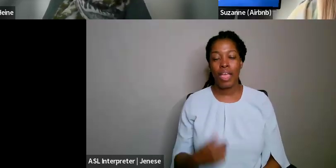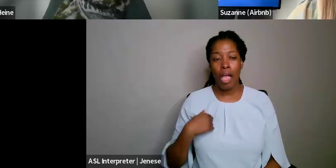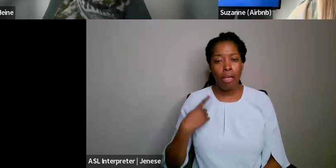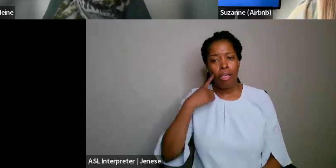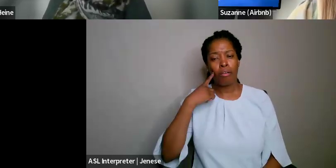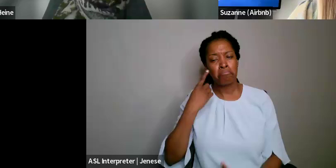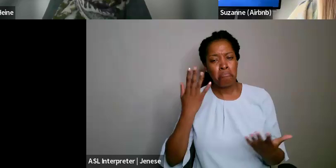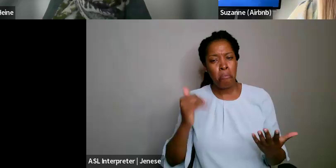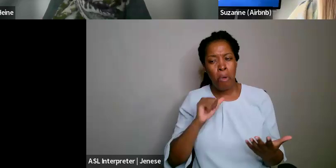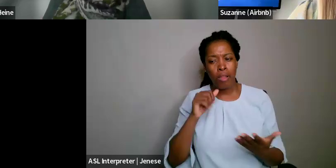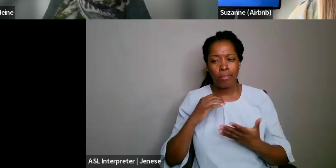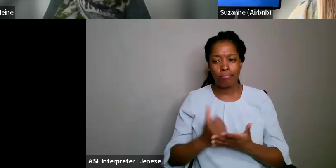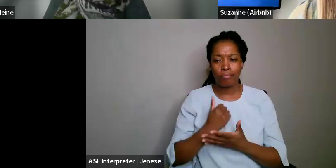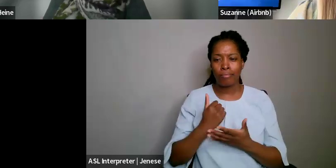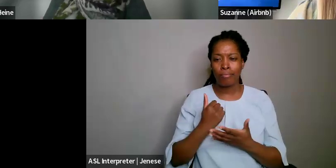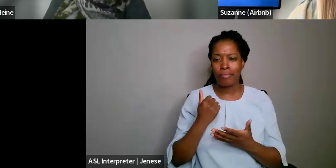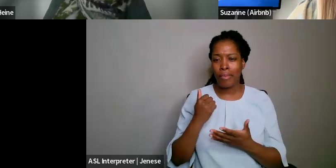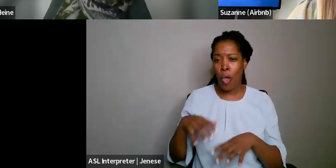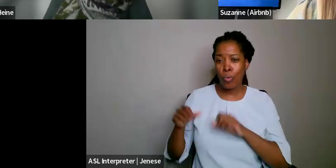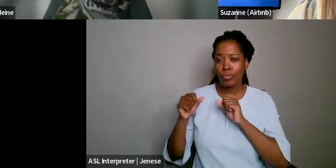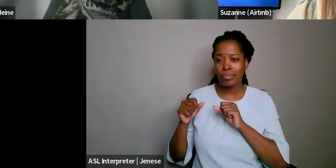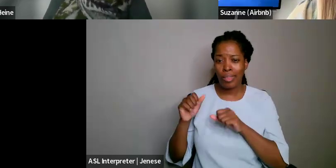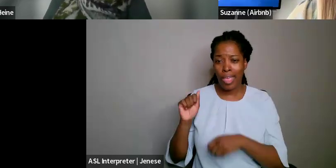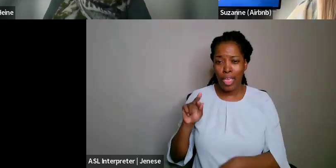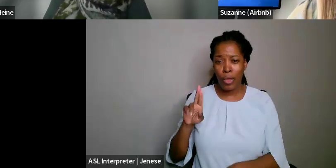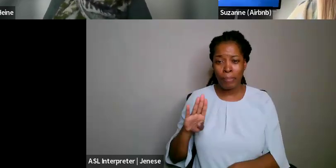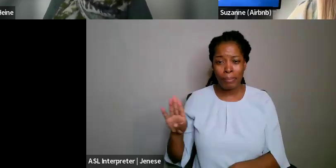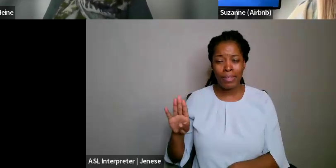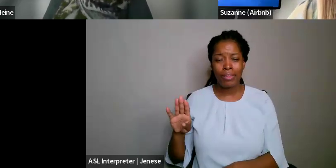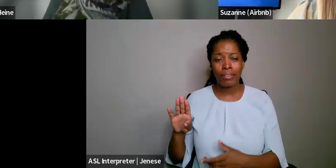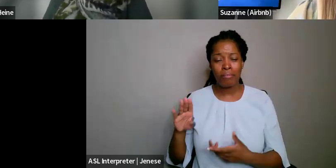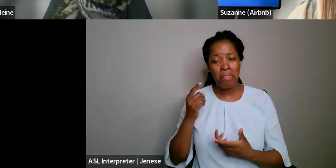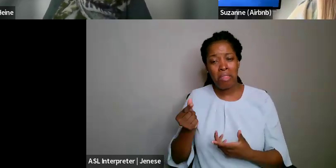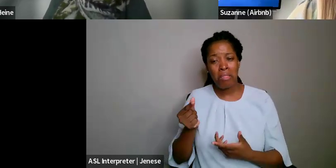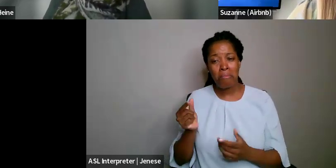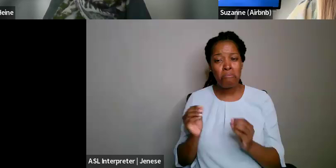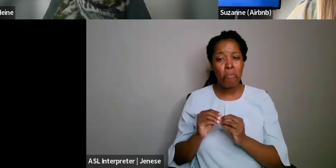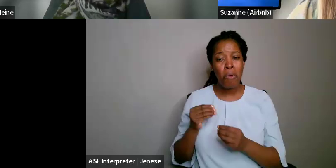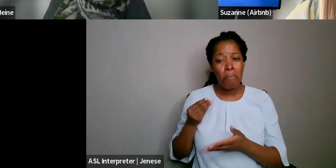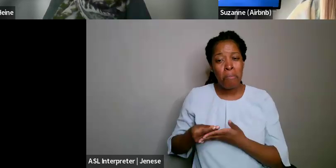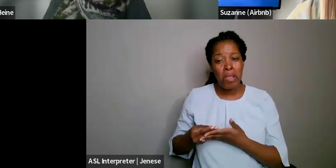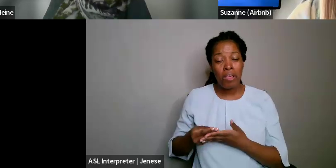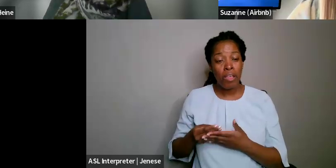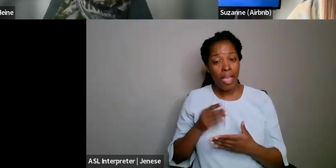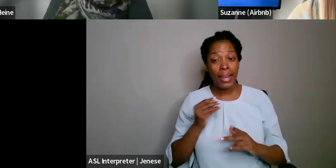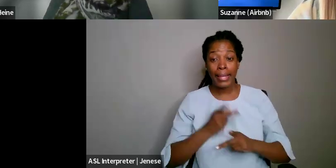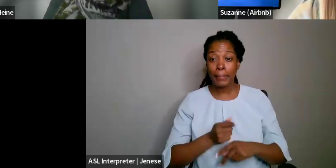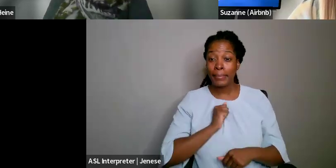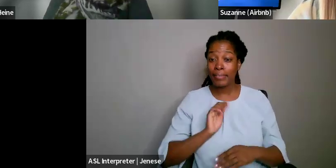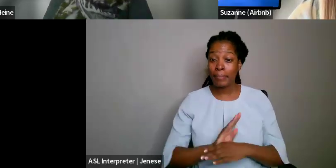and just yeah, trying to keep my mind and myself busy. Okay, next slide, please.